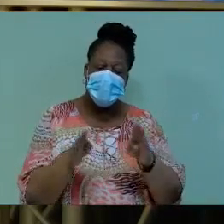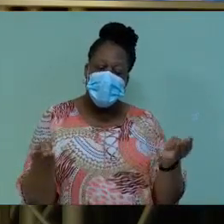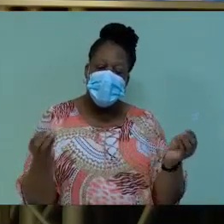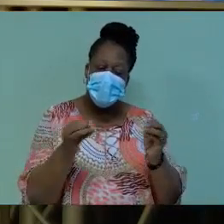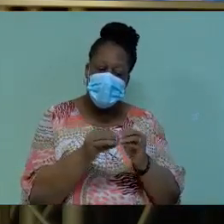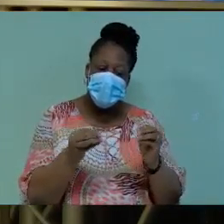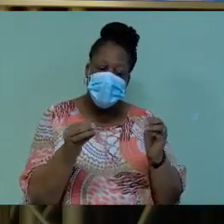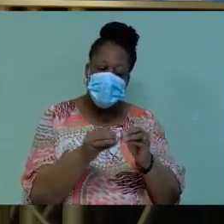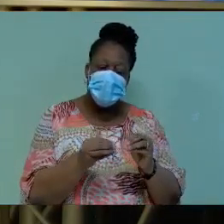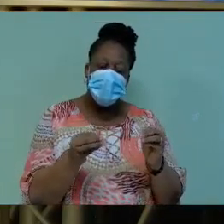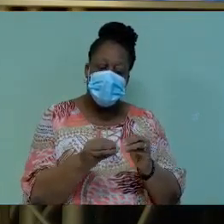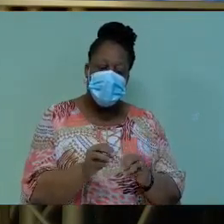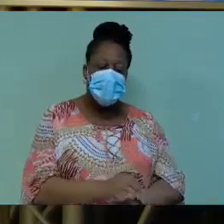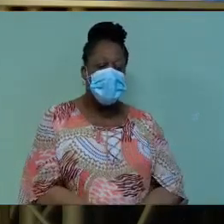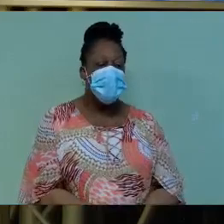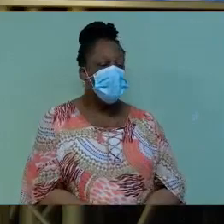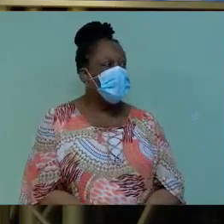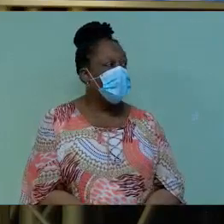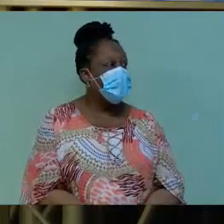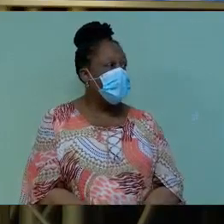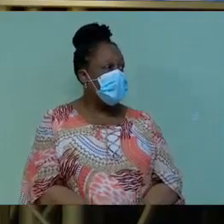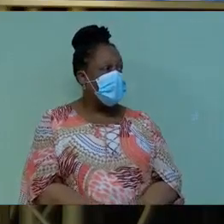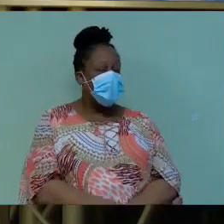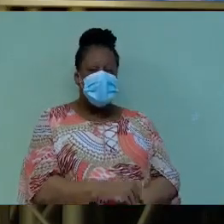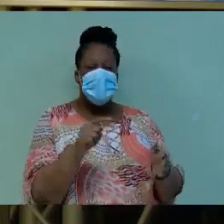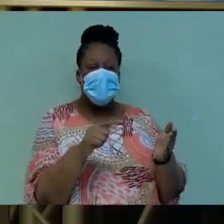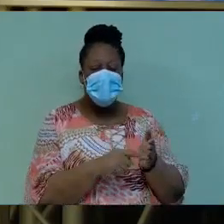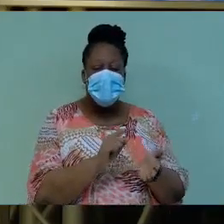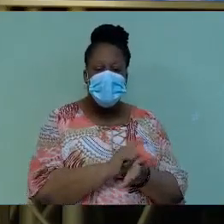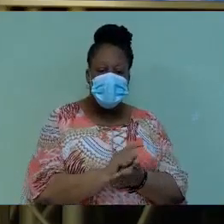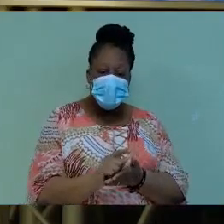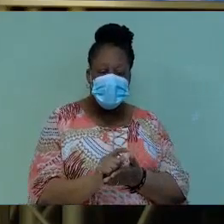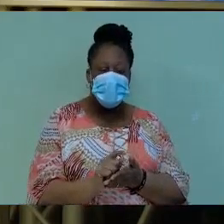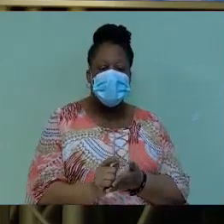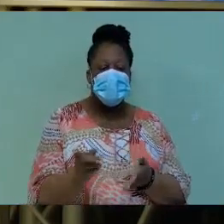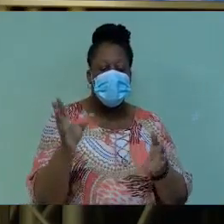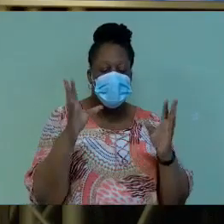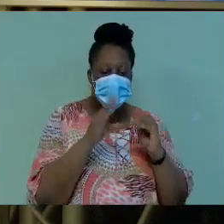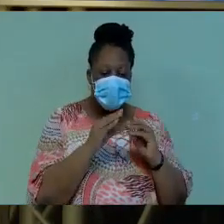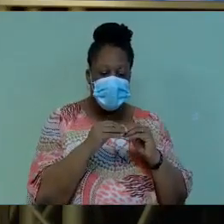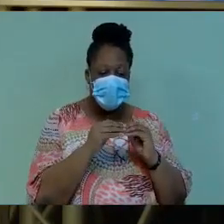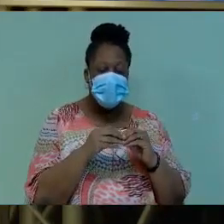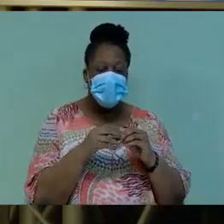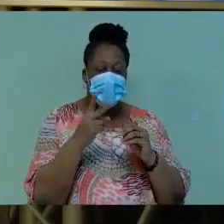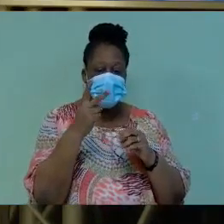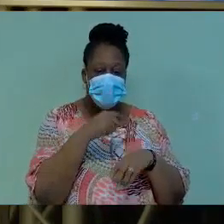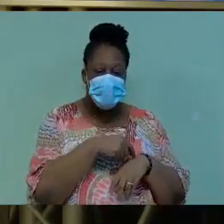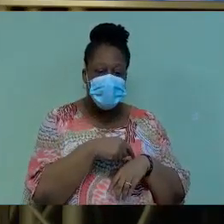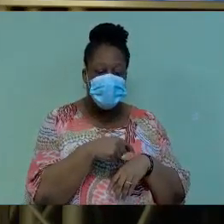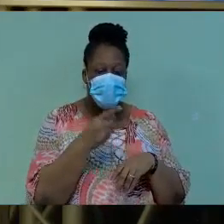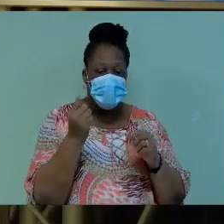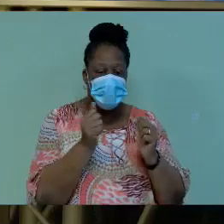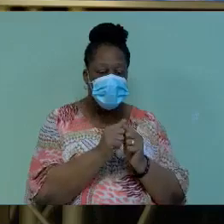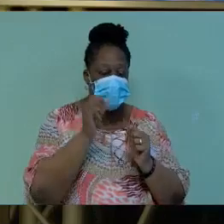allow us to make informed decisions. During this week, we will be meeting with the religious leaders twice this week so that we